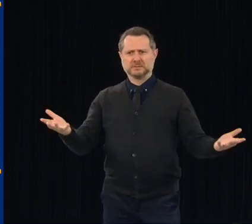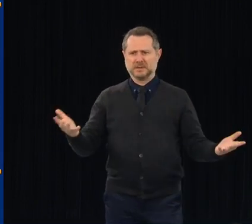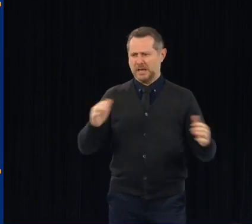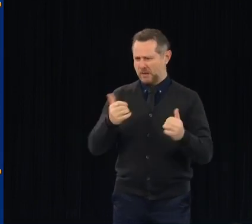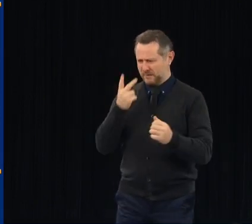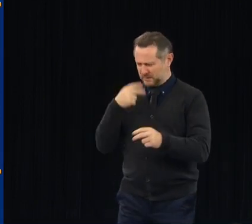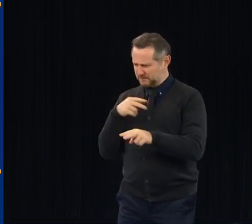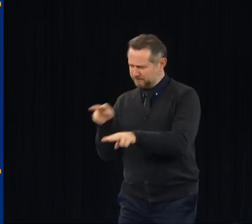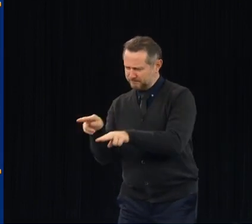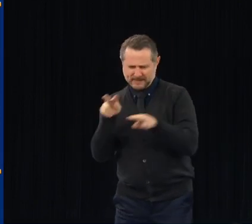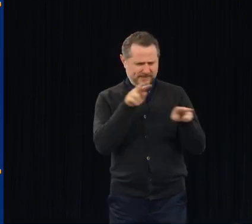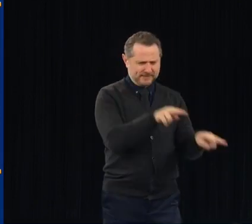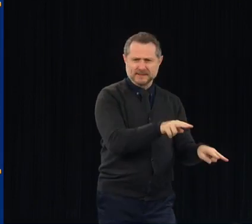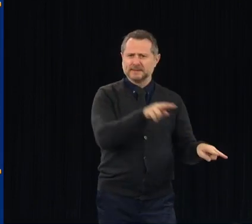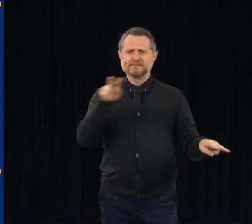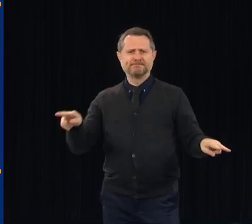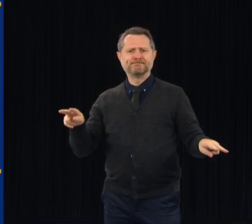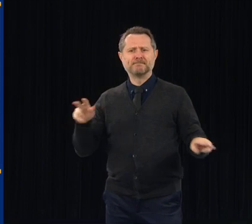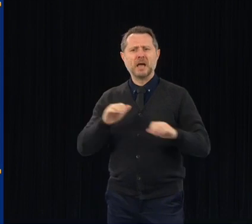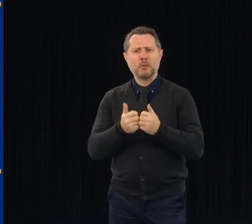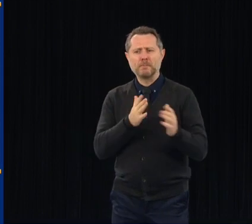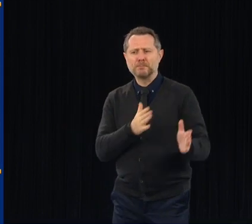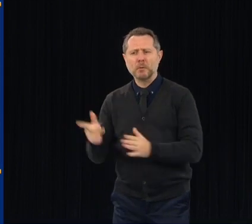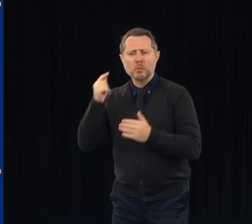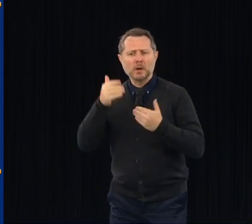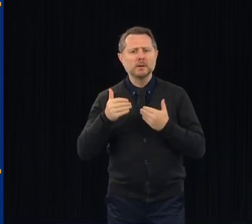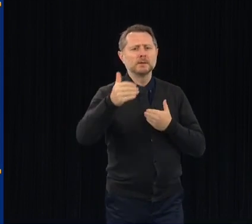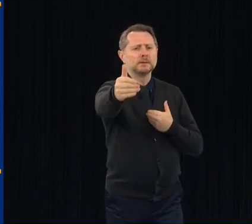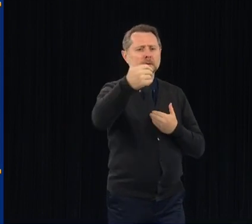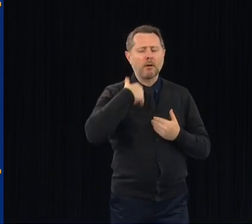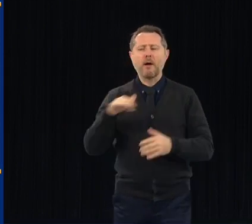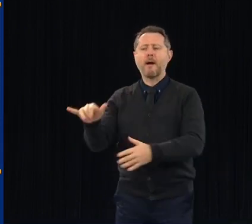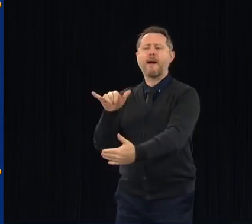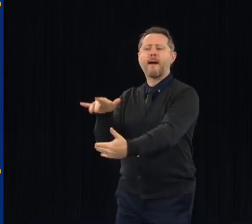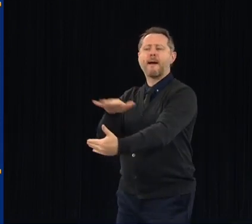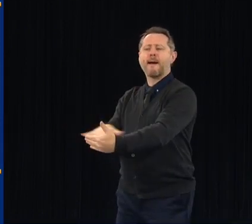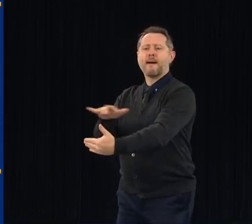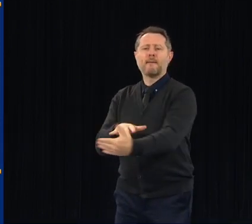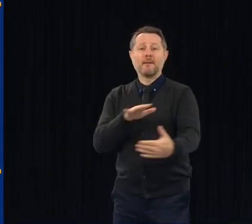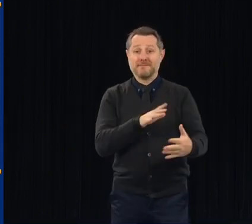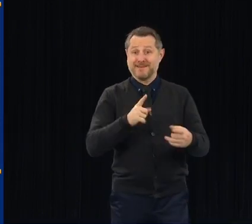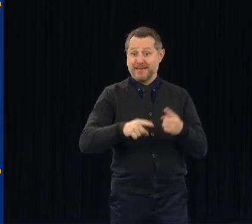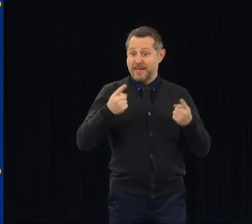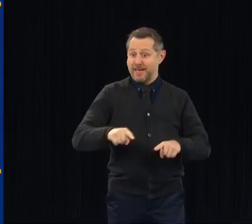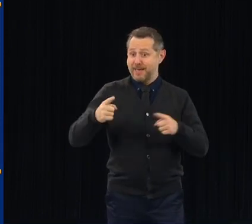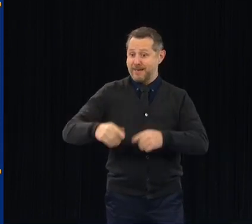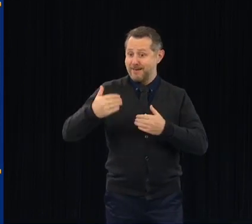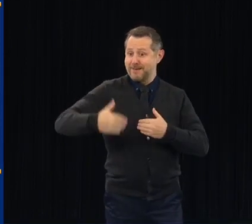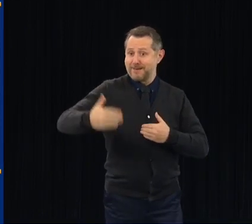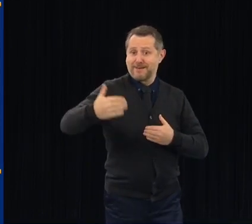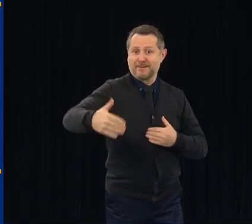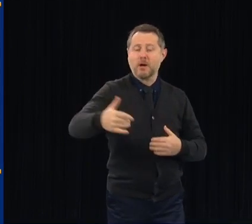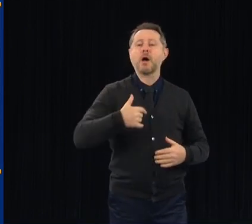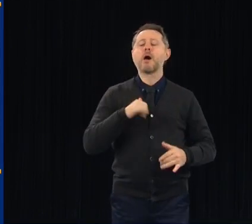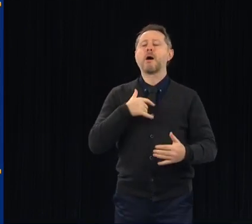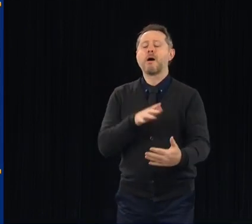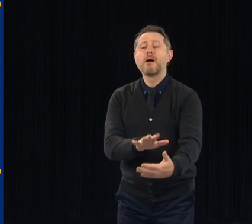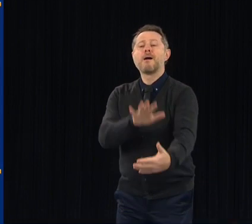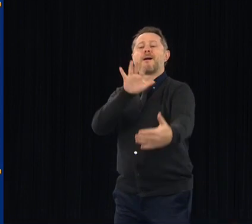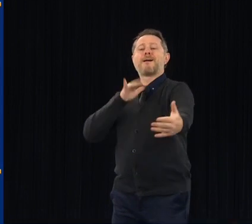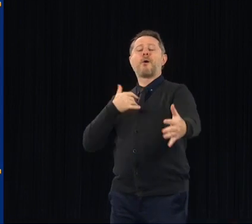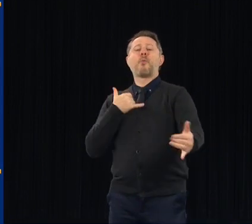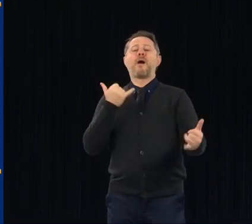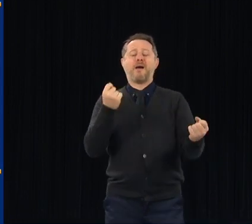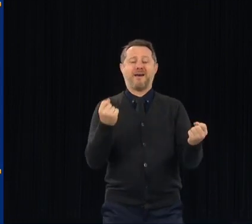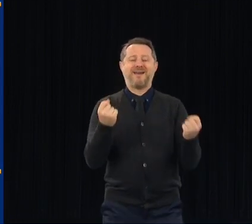next scene is. And as the movie unfolds, you start to understand the story better and better.